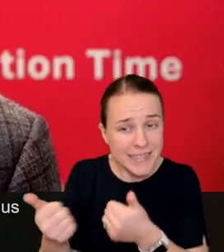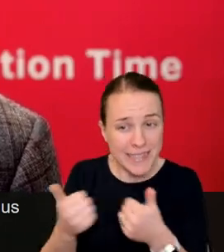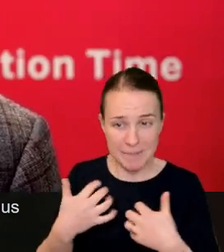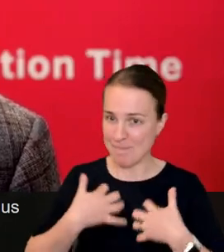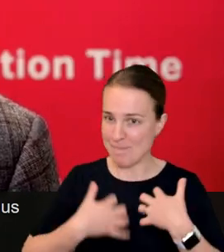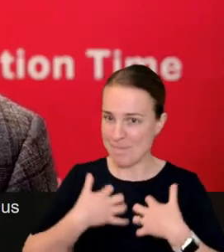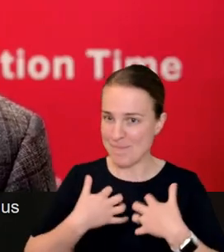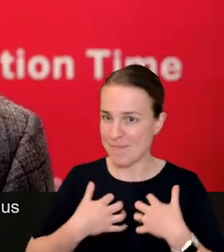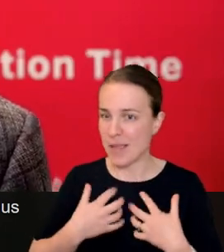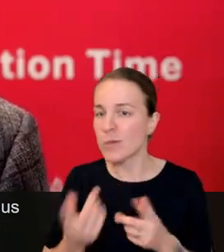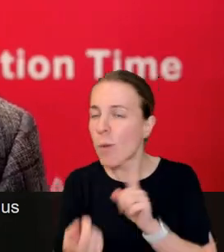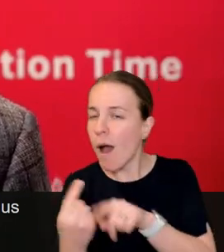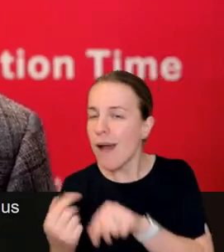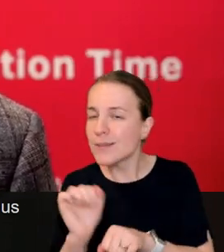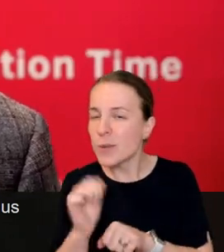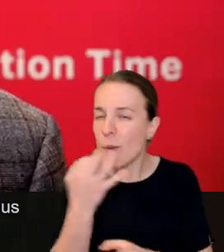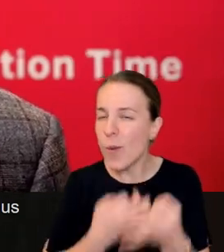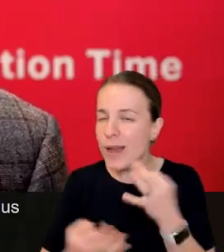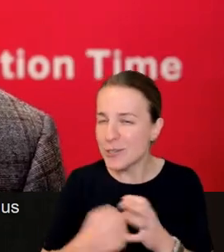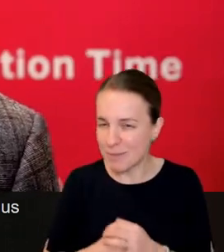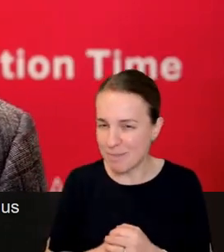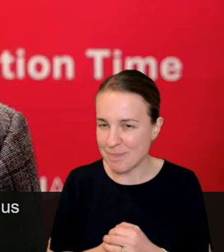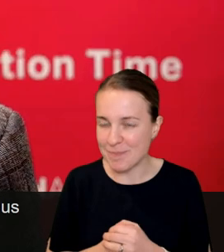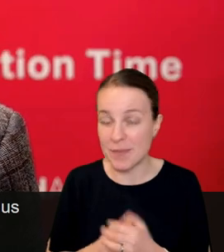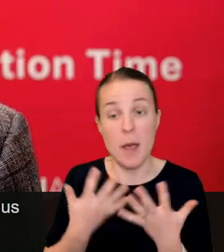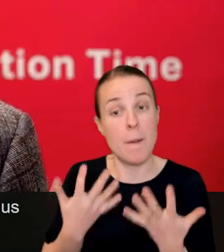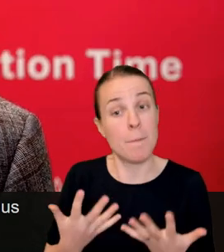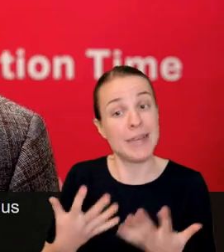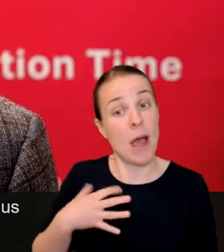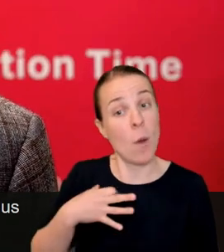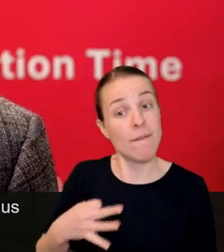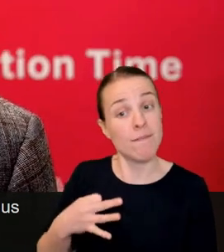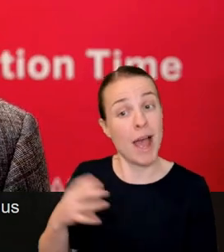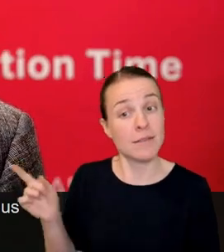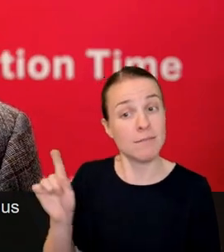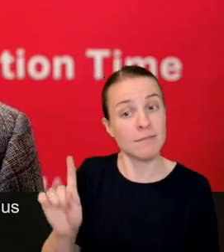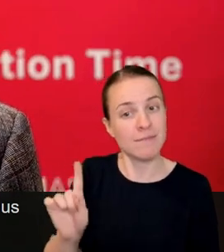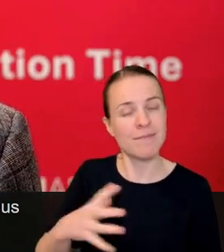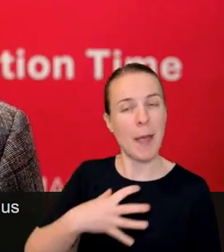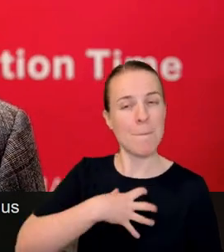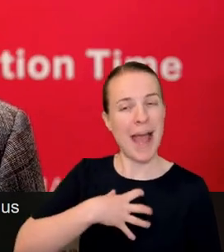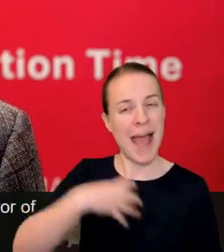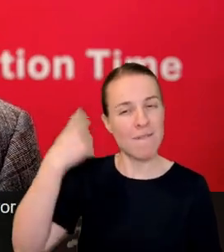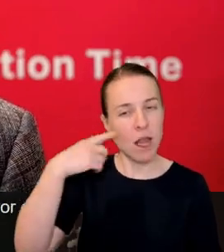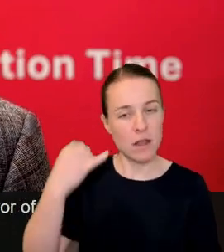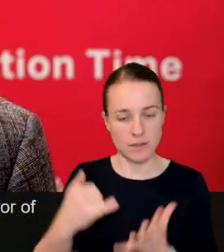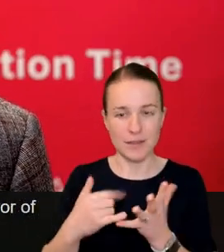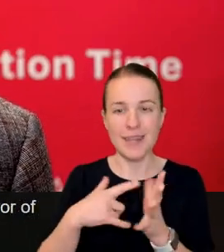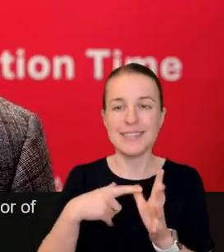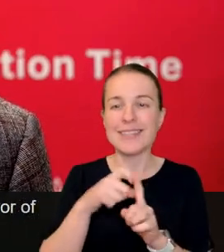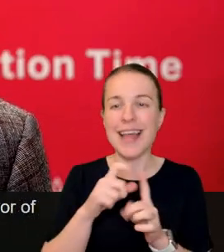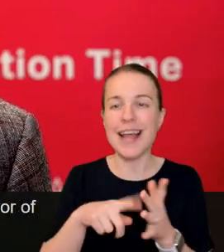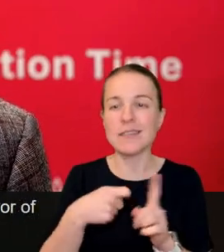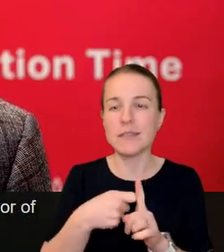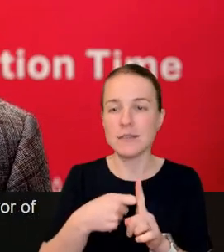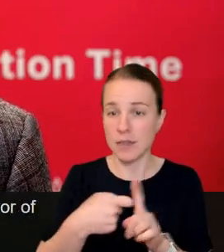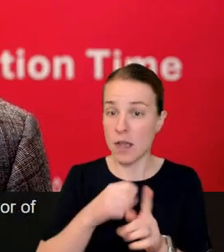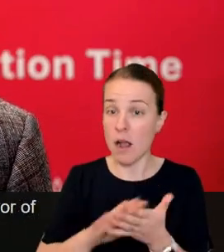this evening. I now invite the Mayor of London, Sadiq Khan, to give an opening